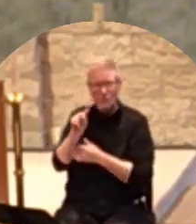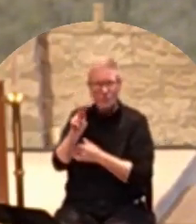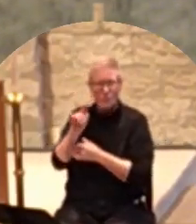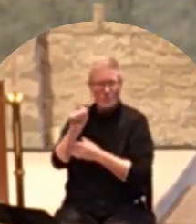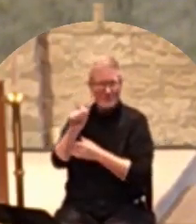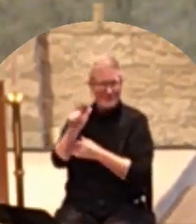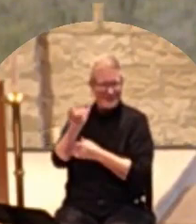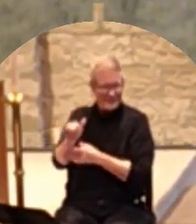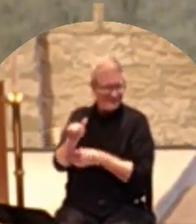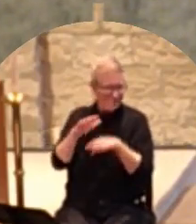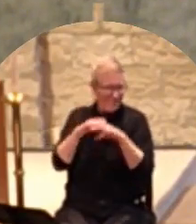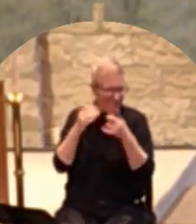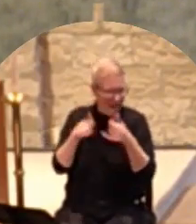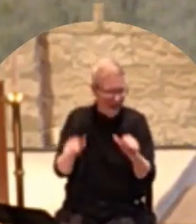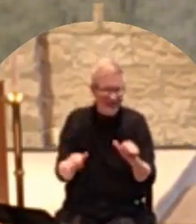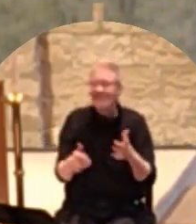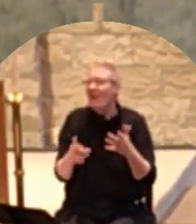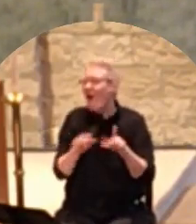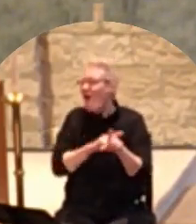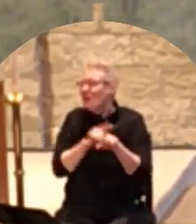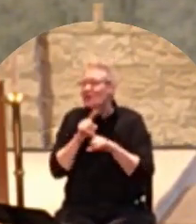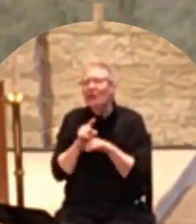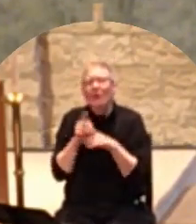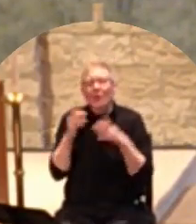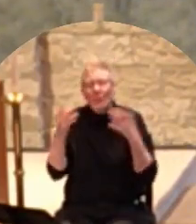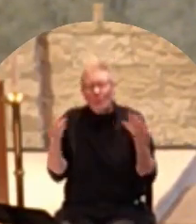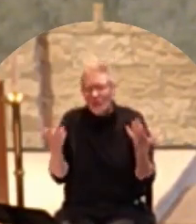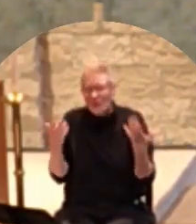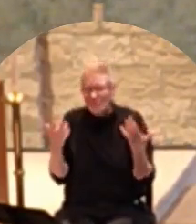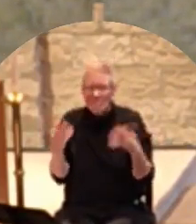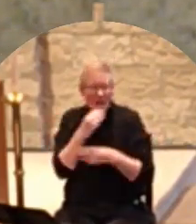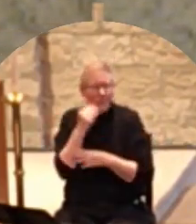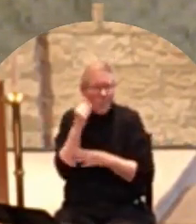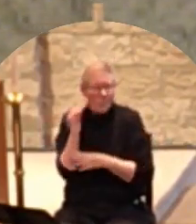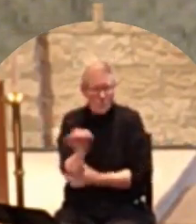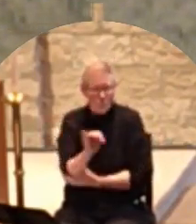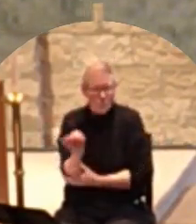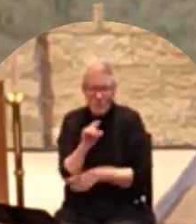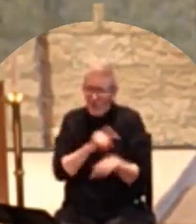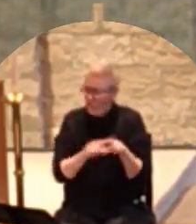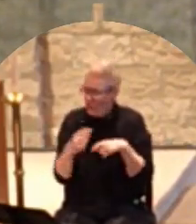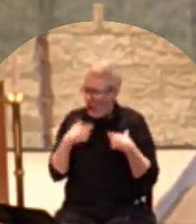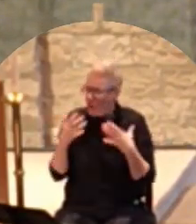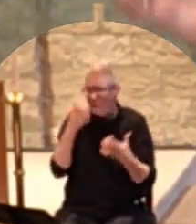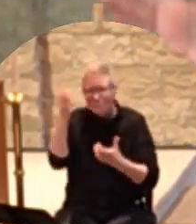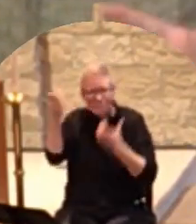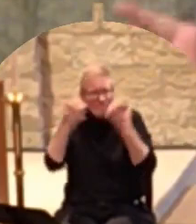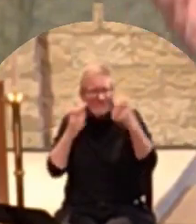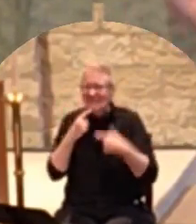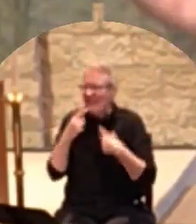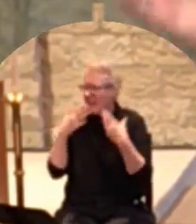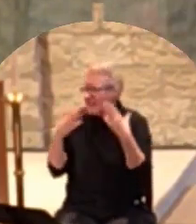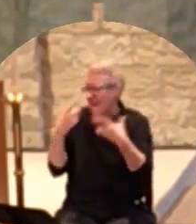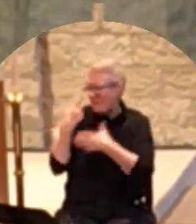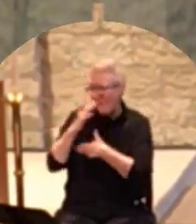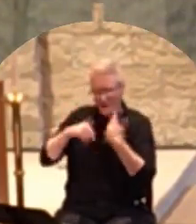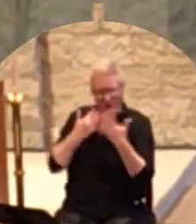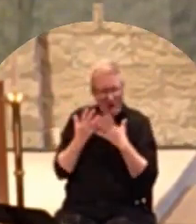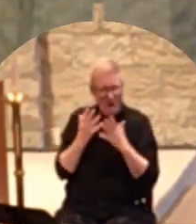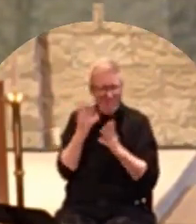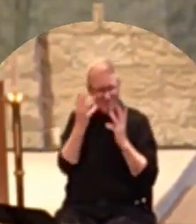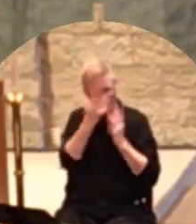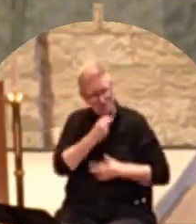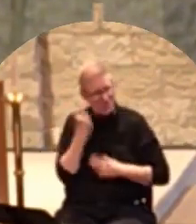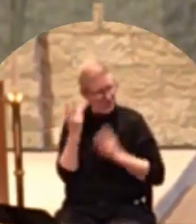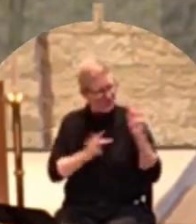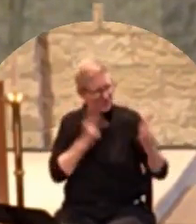take just a moment and do that as well. And I just also want to shout out and give thanks for all these beautiful souls that have come in and helped